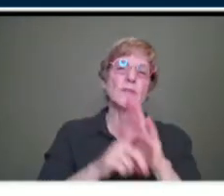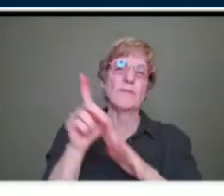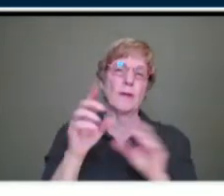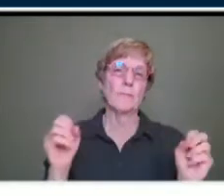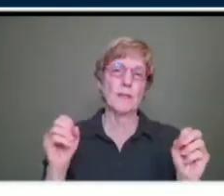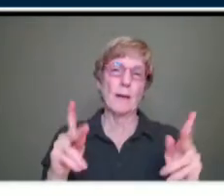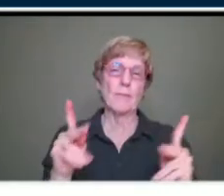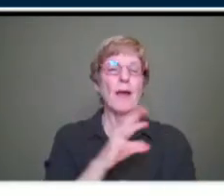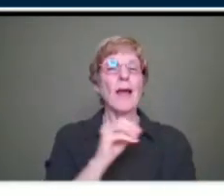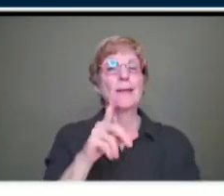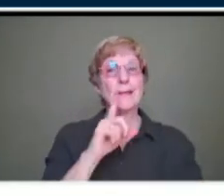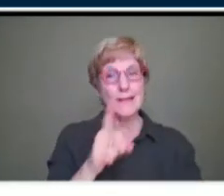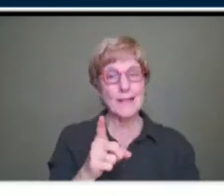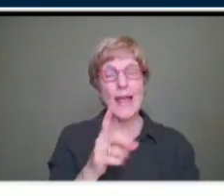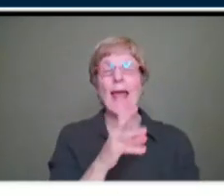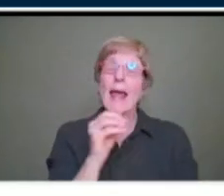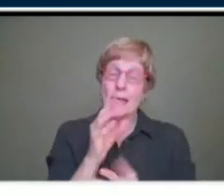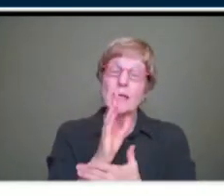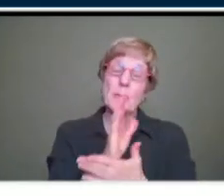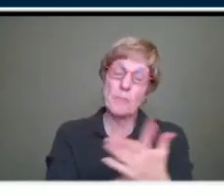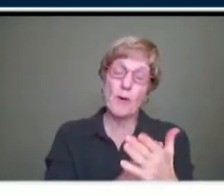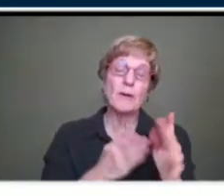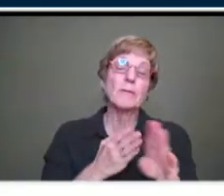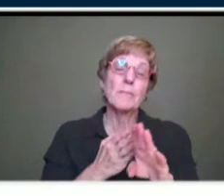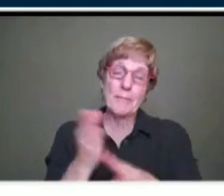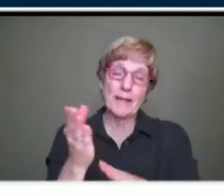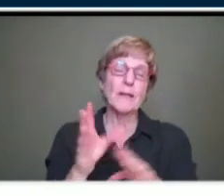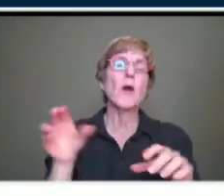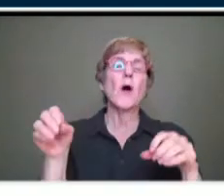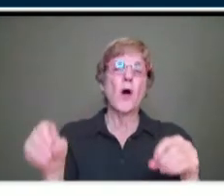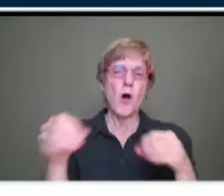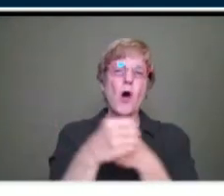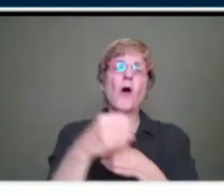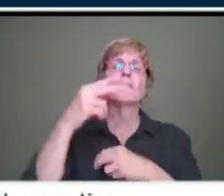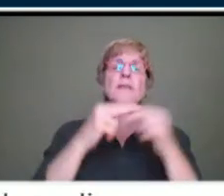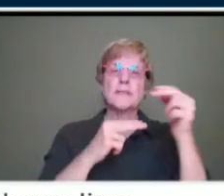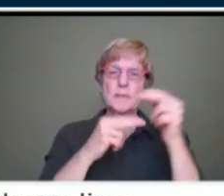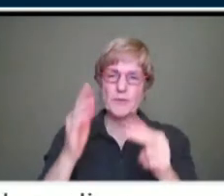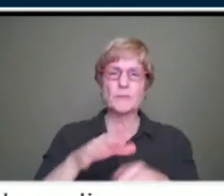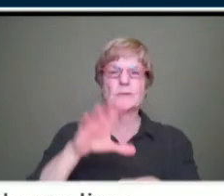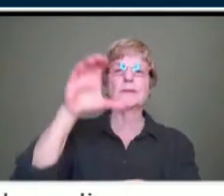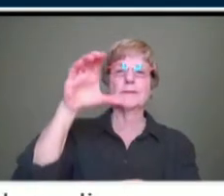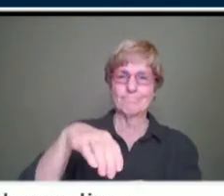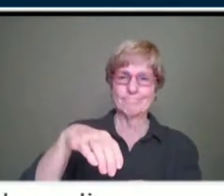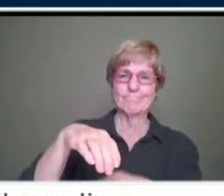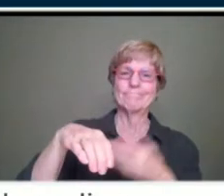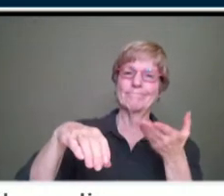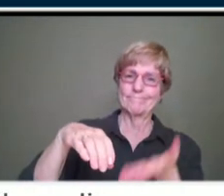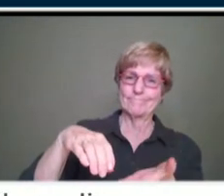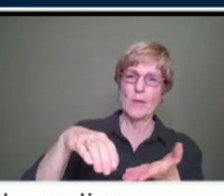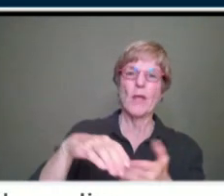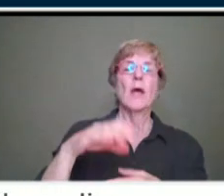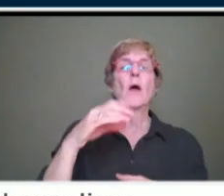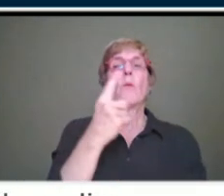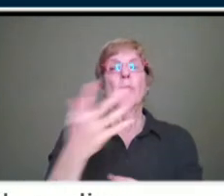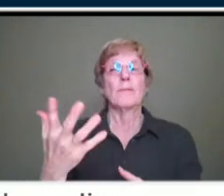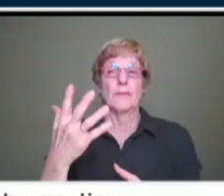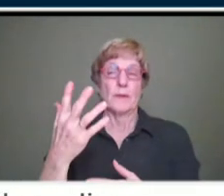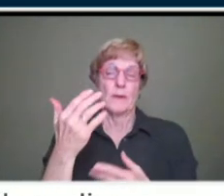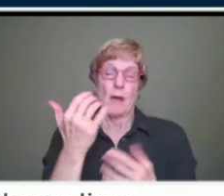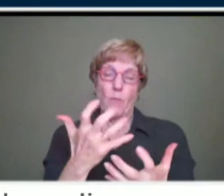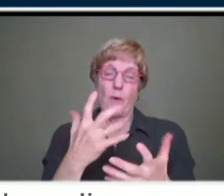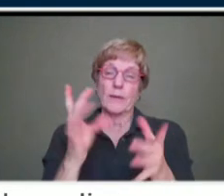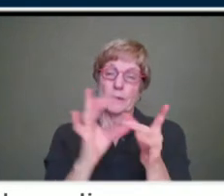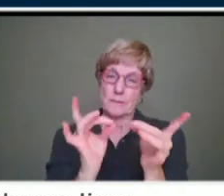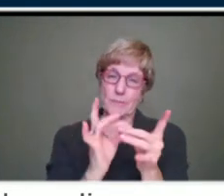and it is in in part and mainly an office building accommodation one of the things I wanted to get to is